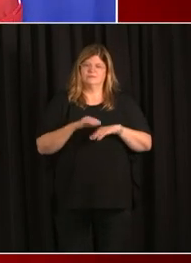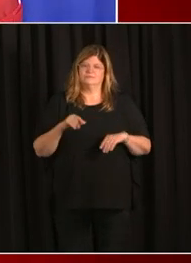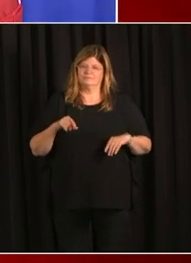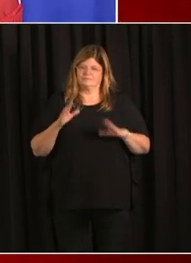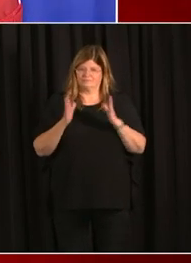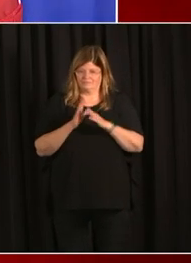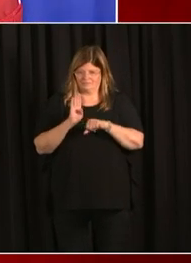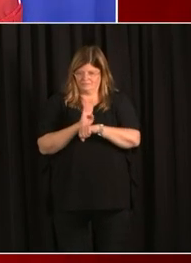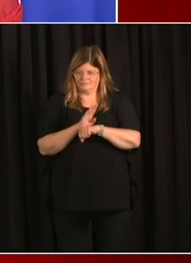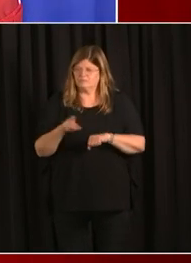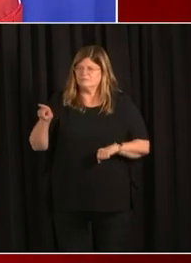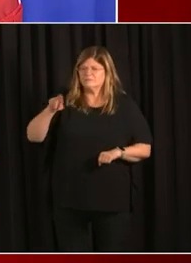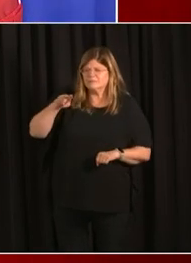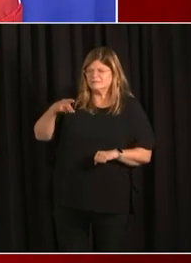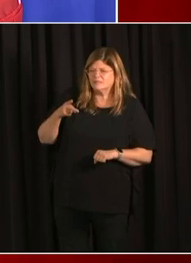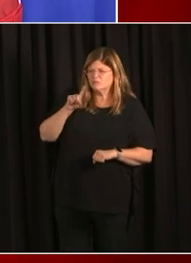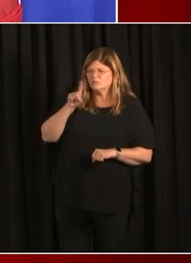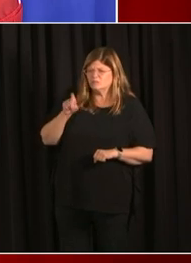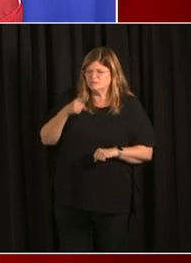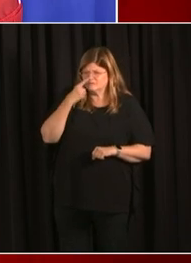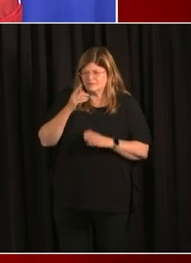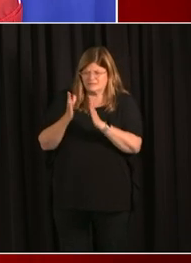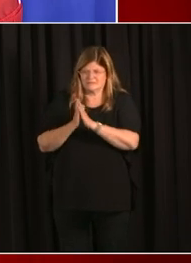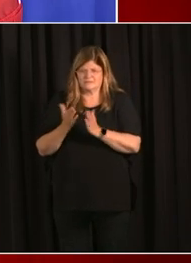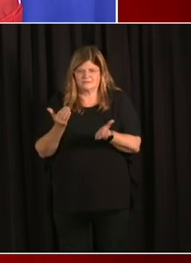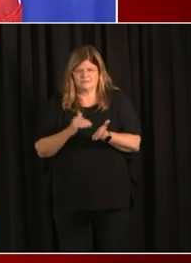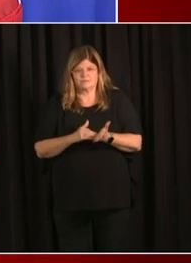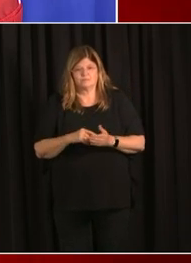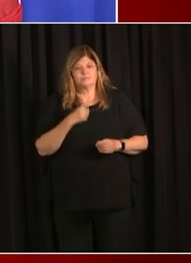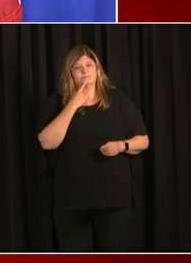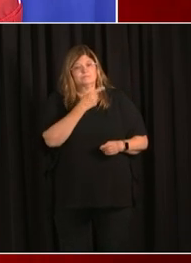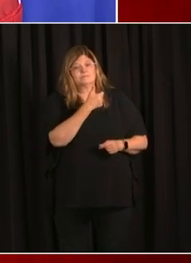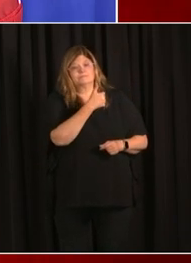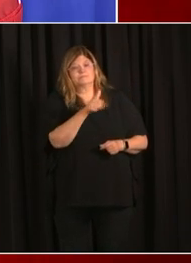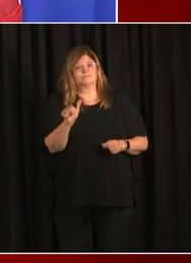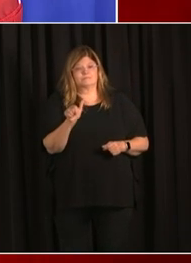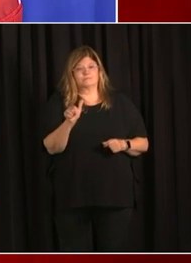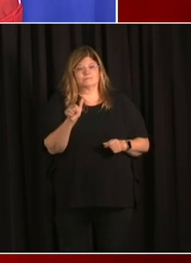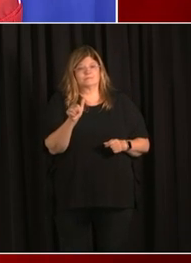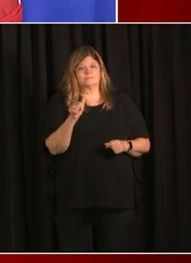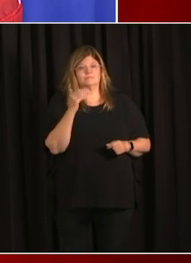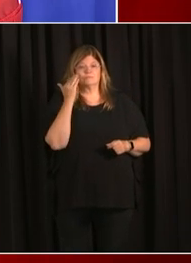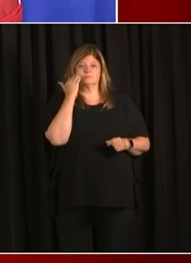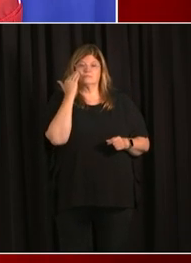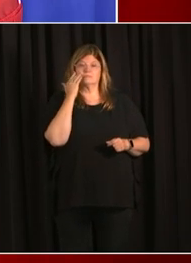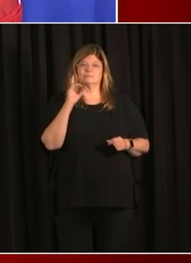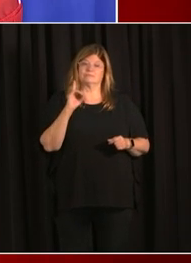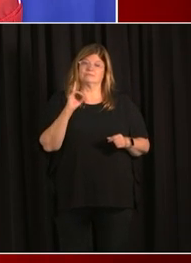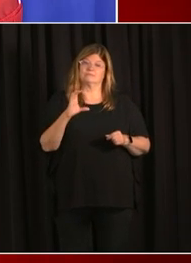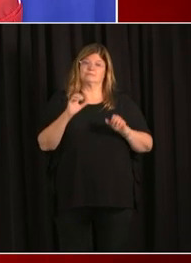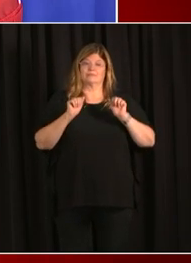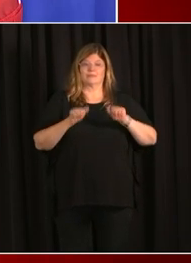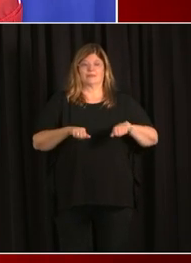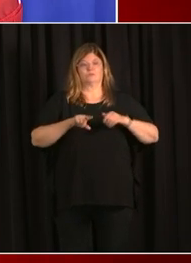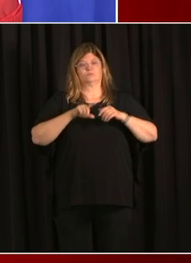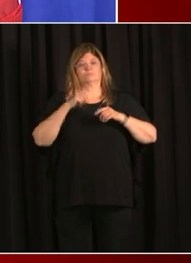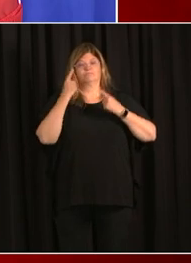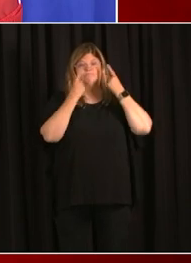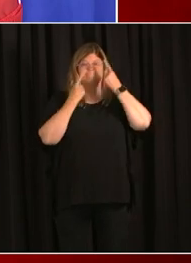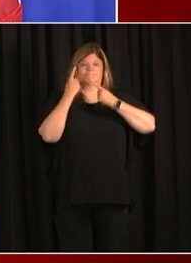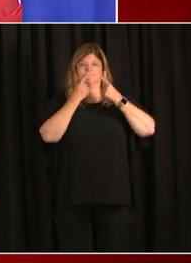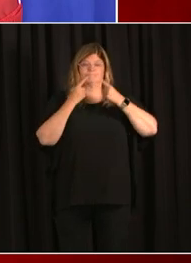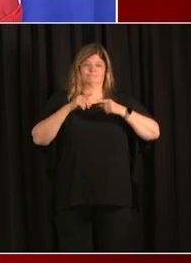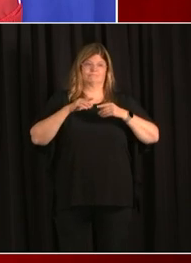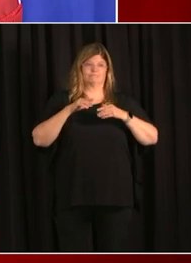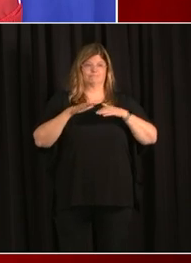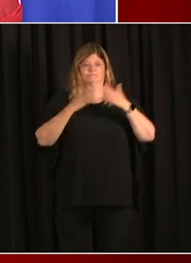of your question was? Just any indication as to when the district can start thinking about moving into phase 3?